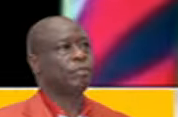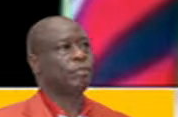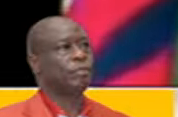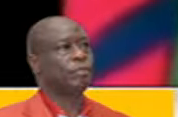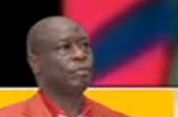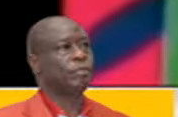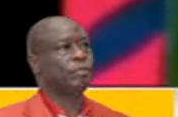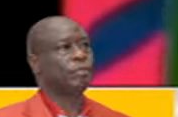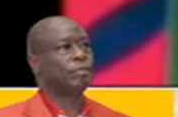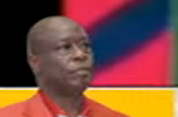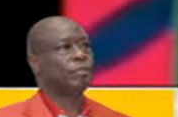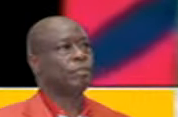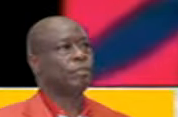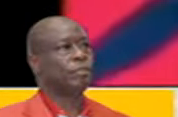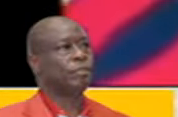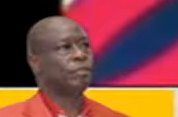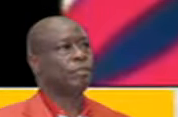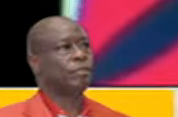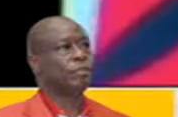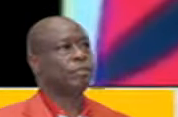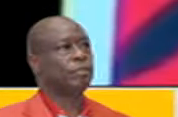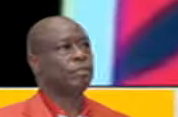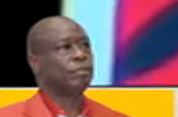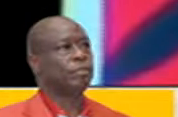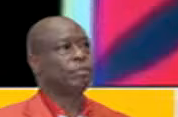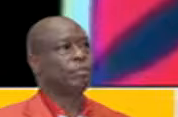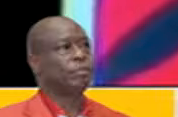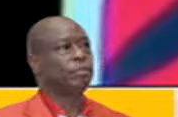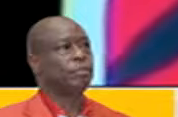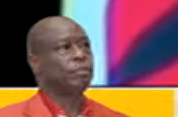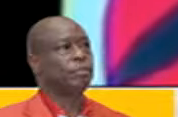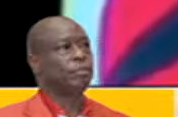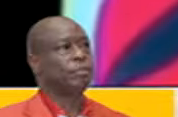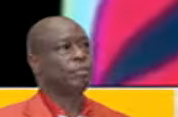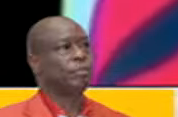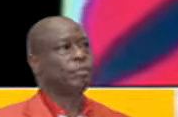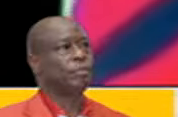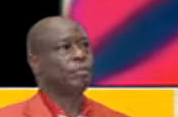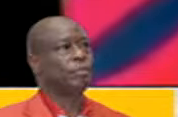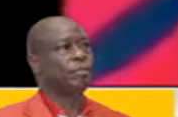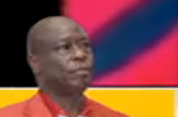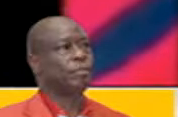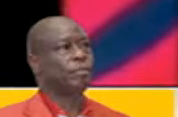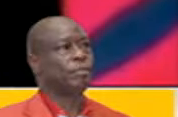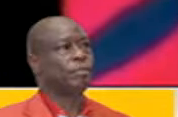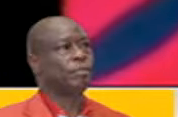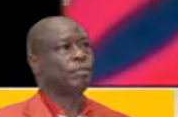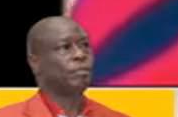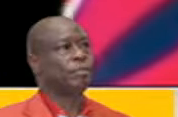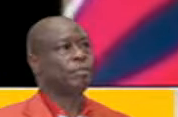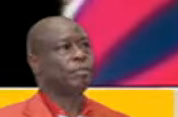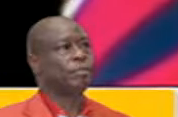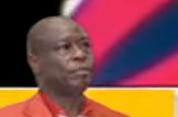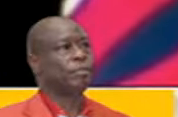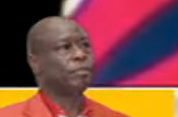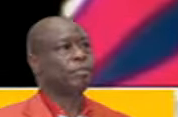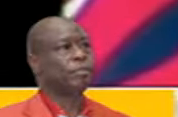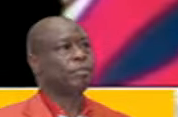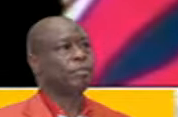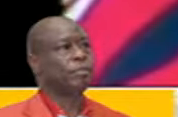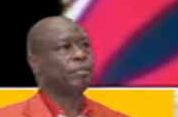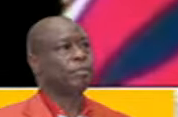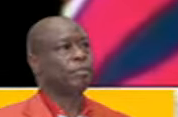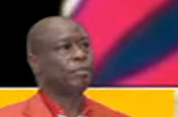genuinely understand their concerns. We invest significant resources in these institutions, particularly the